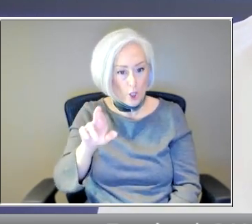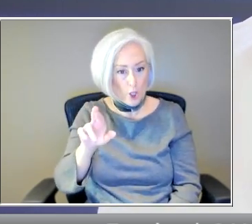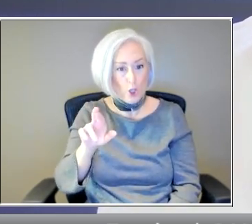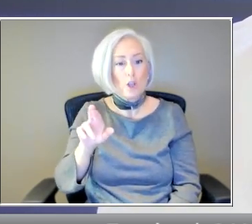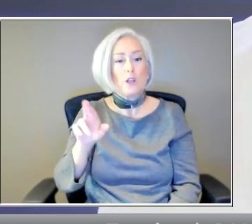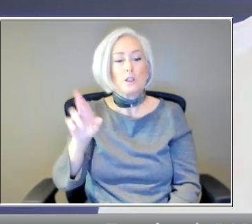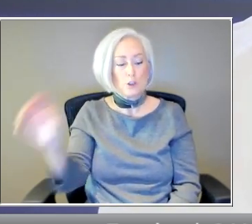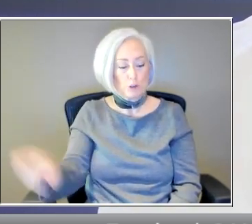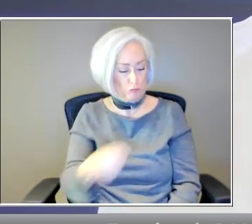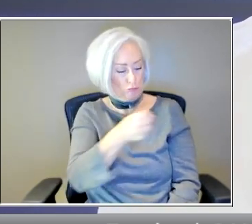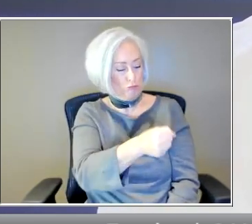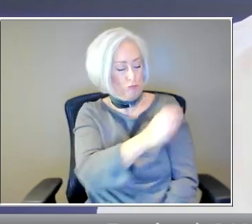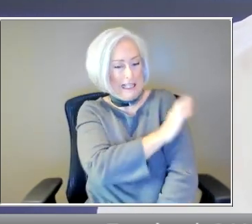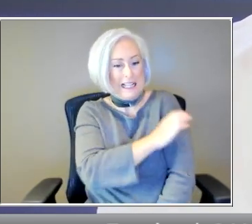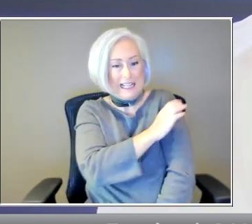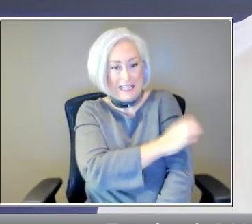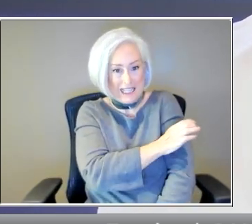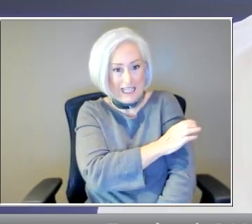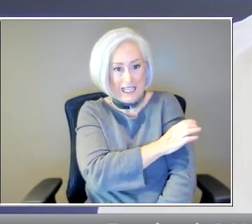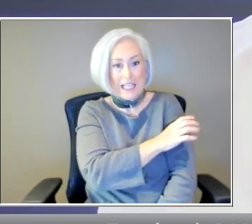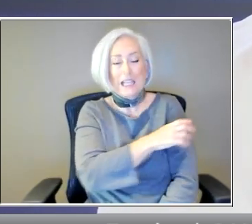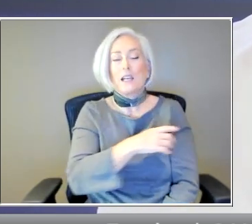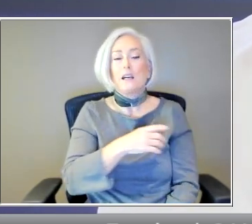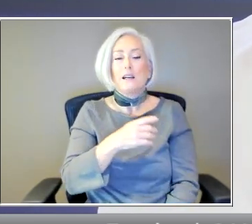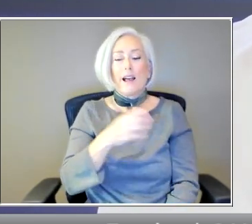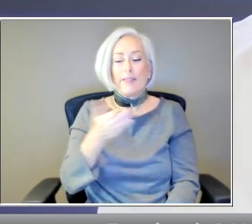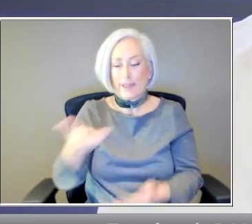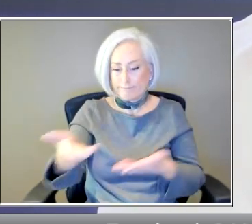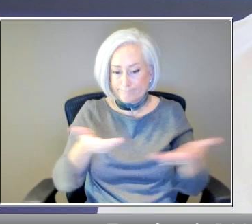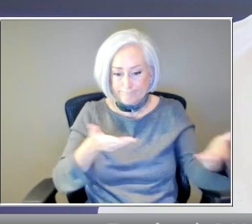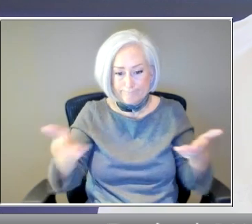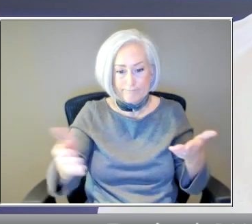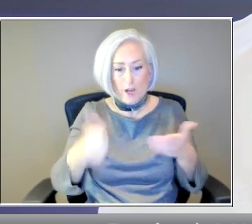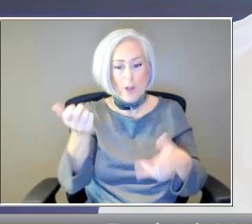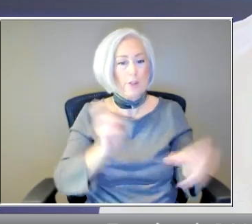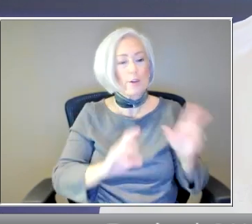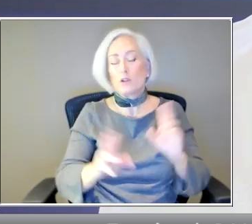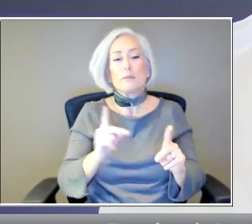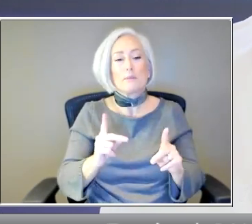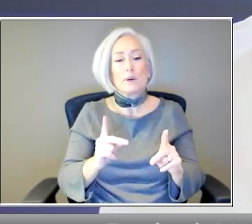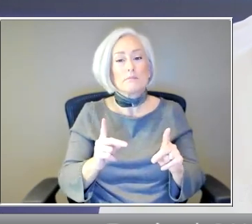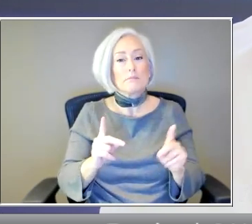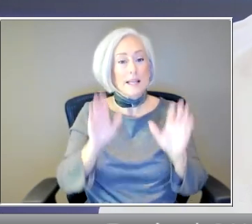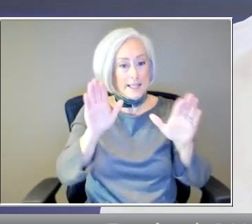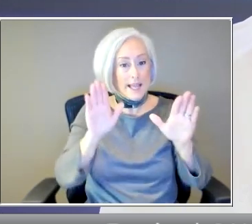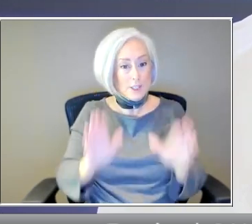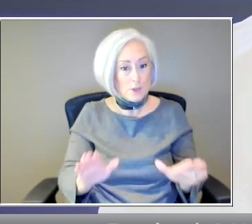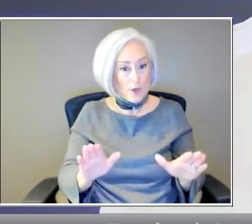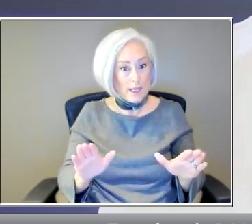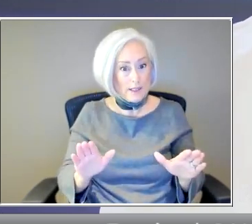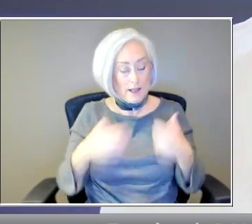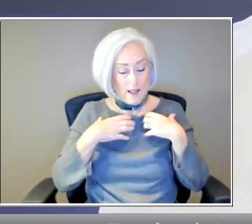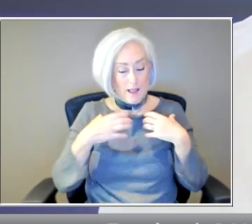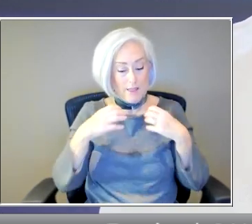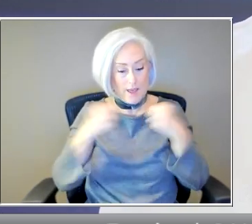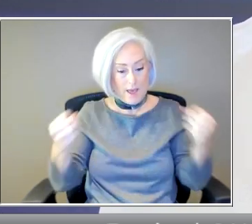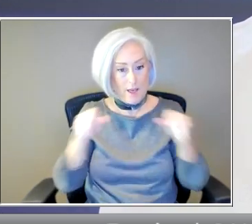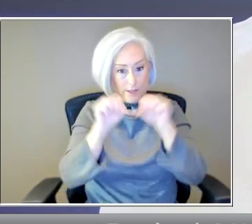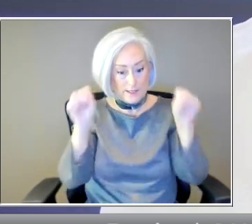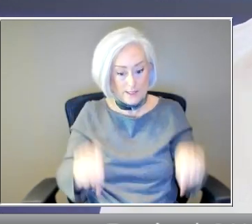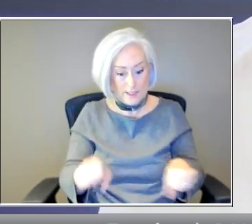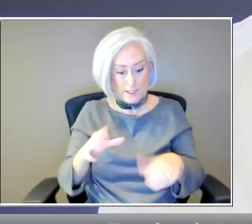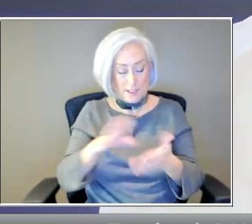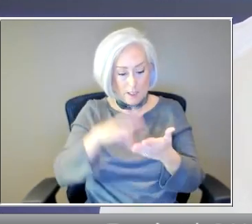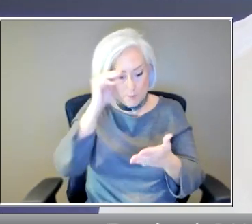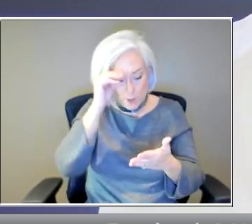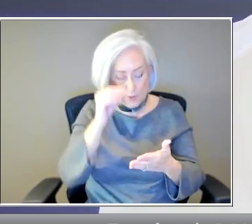in a lot of ways, that transition's been great because it has the health system learned, wow, this isn't just a guy on his own doing